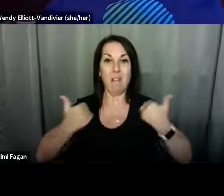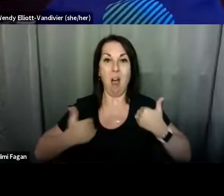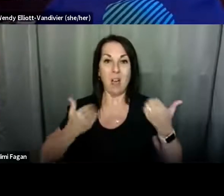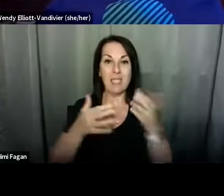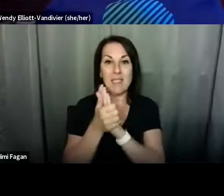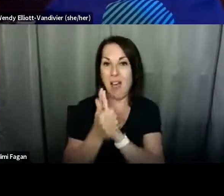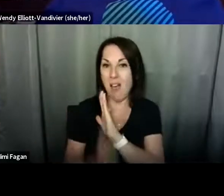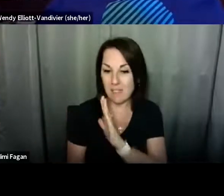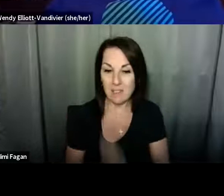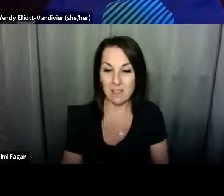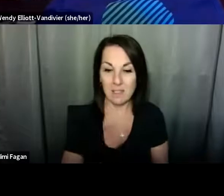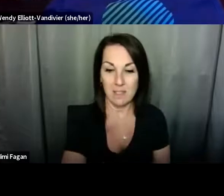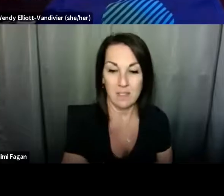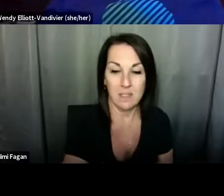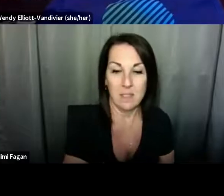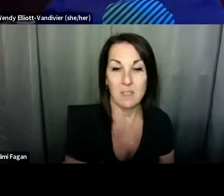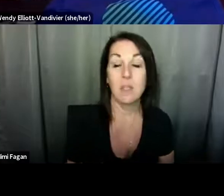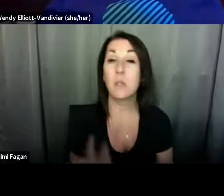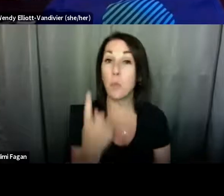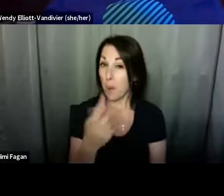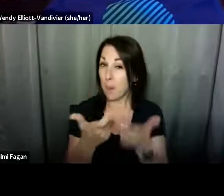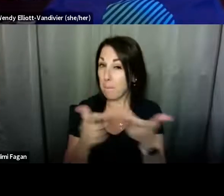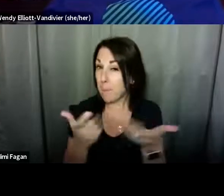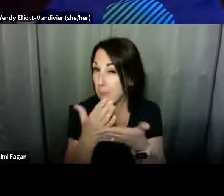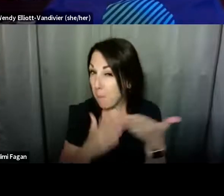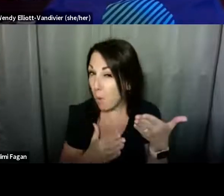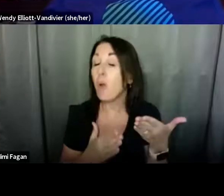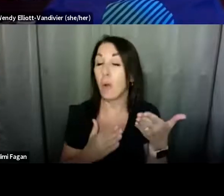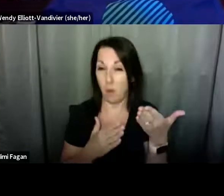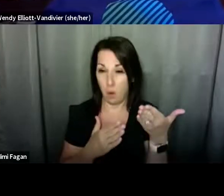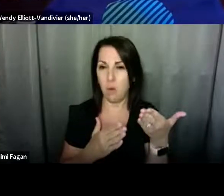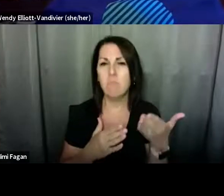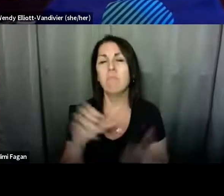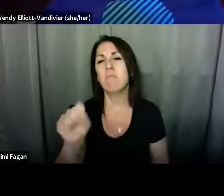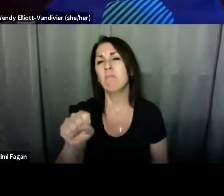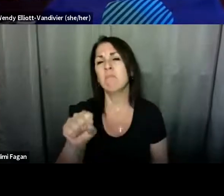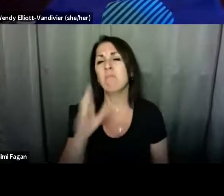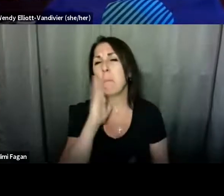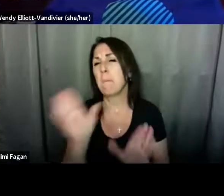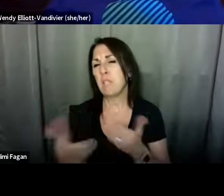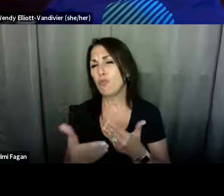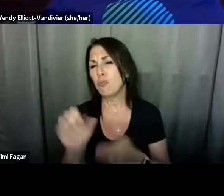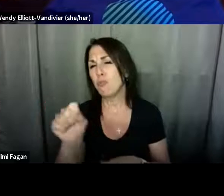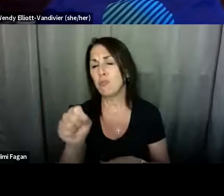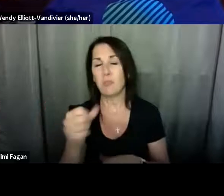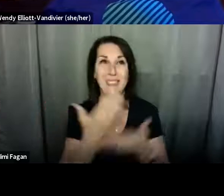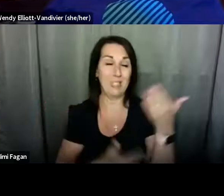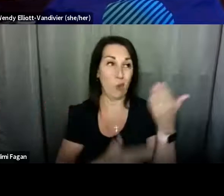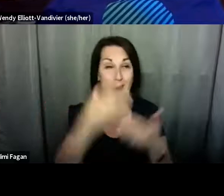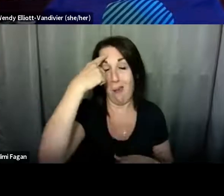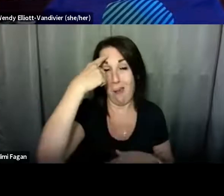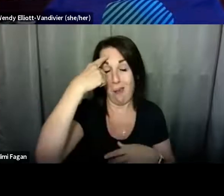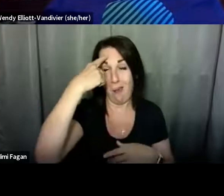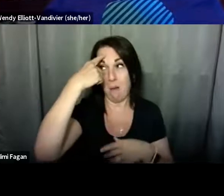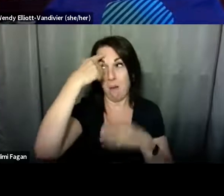know, who, I mean, the biggest thing was you it's in your bedroom, you know what I'm saying? It's in your head. Now it's going to